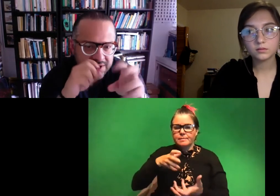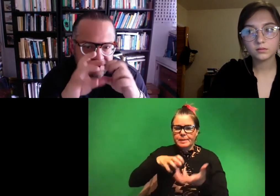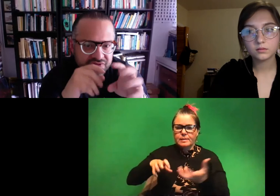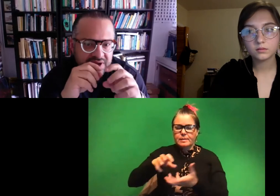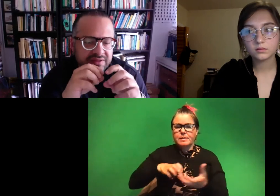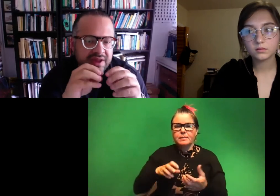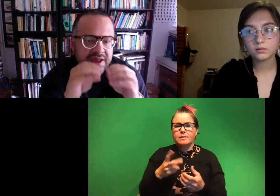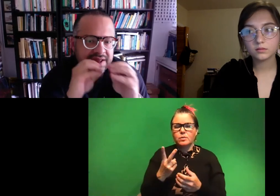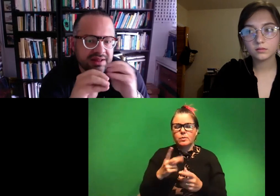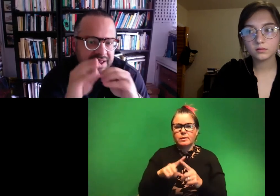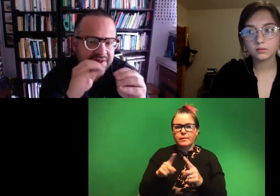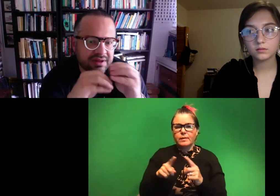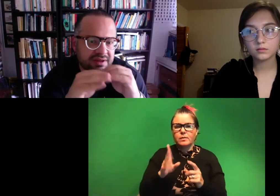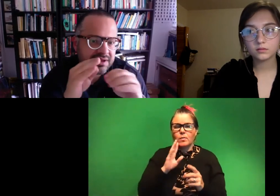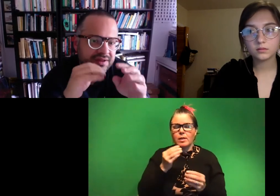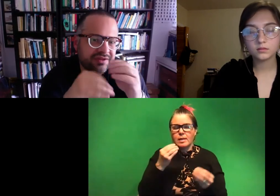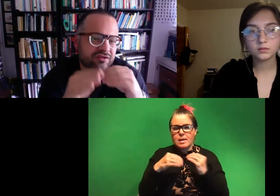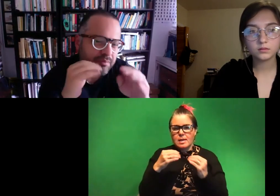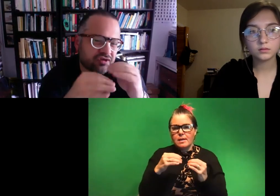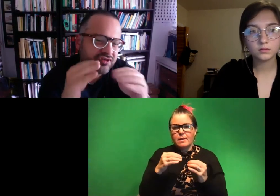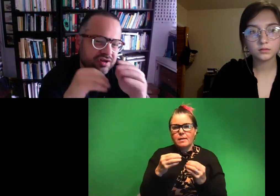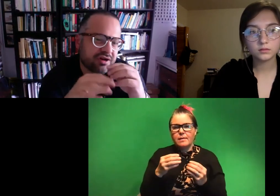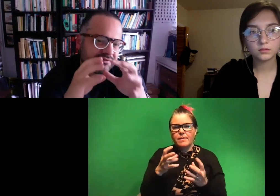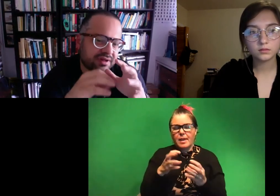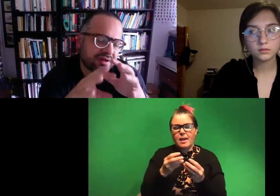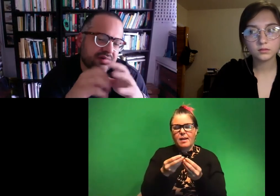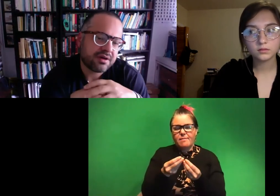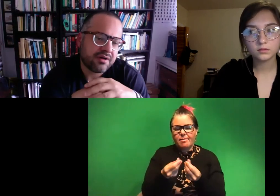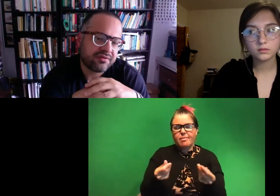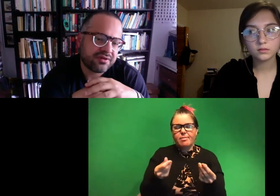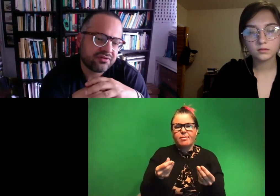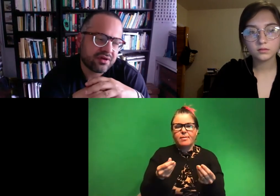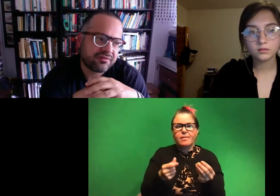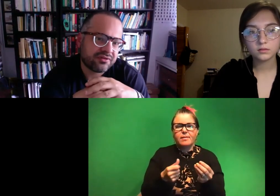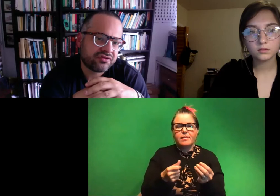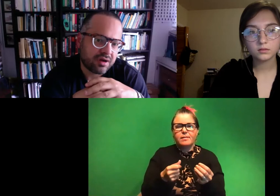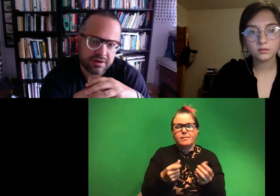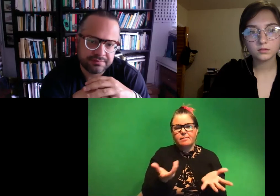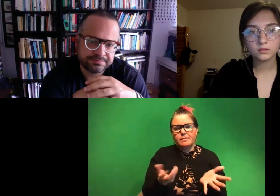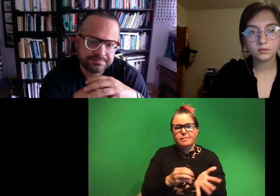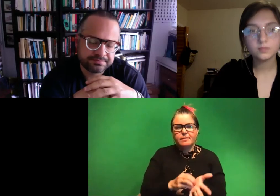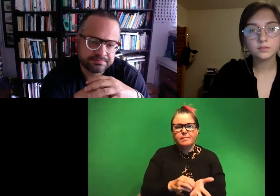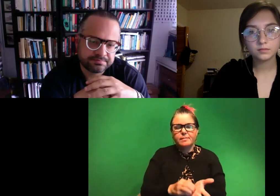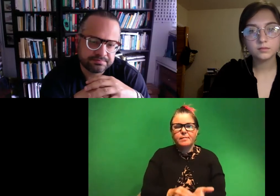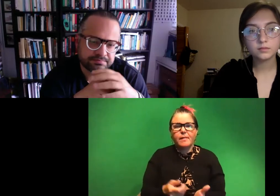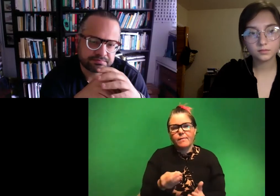two elements, and they're eating like the decomposition of this dung.